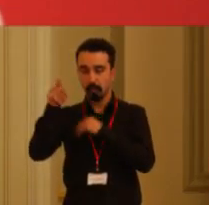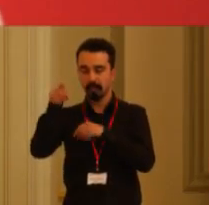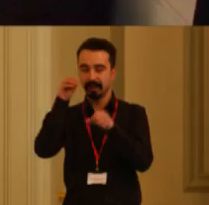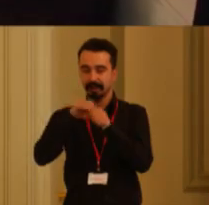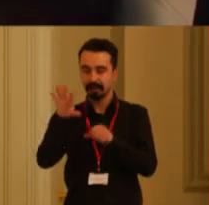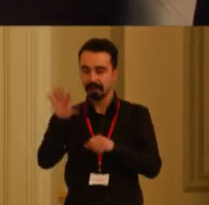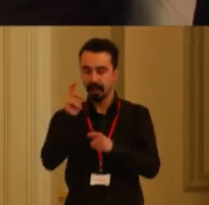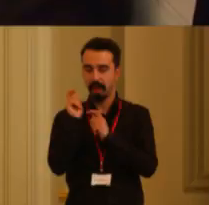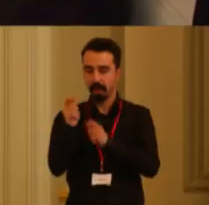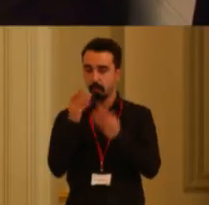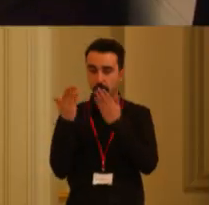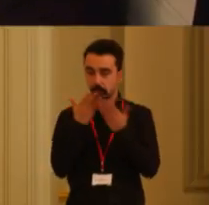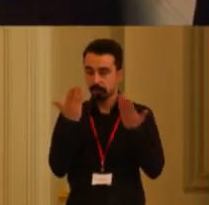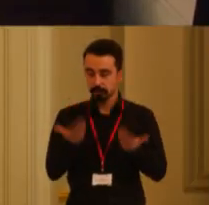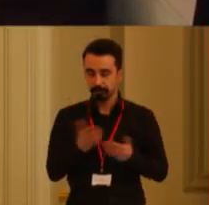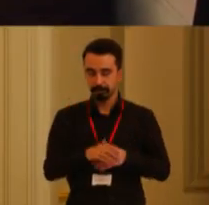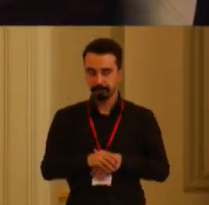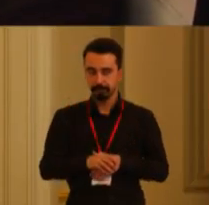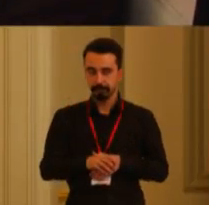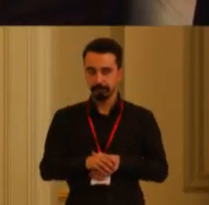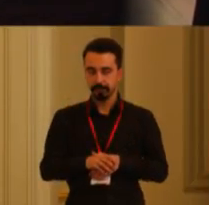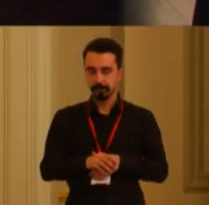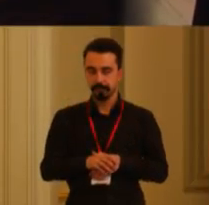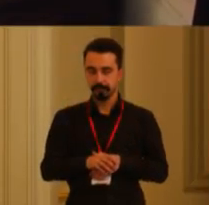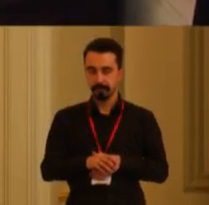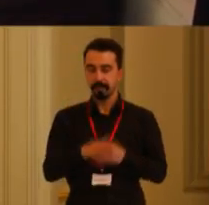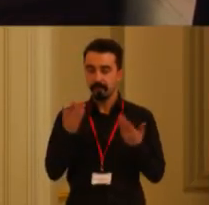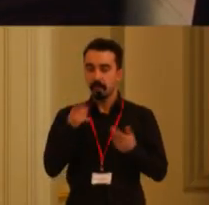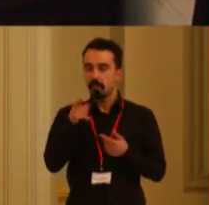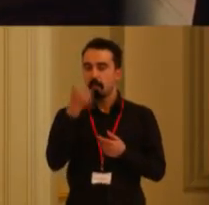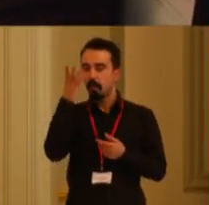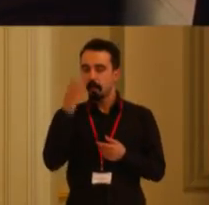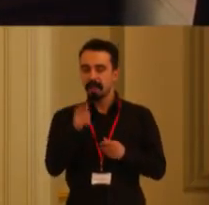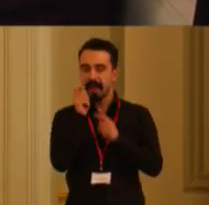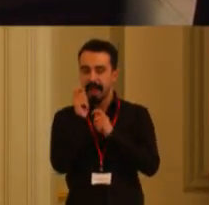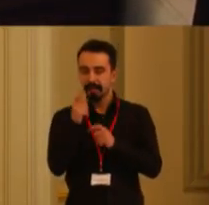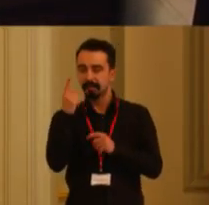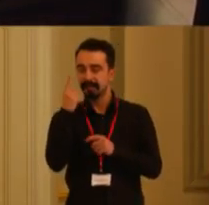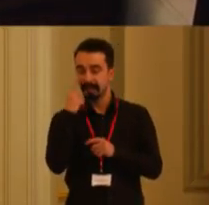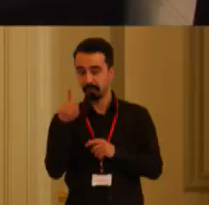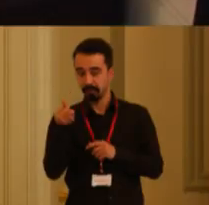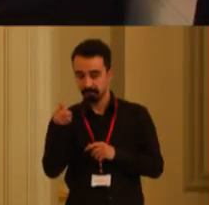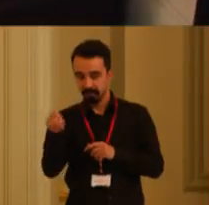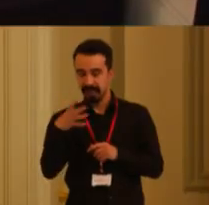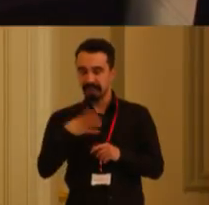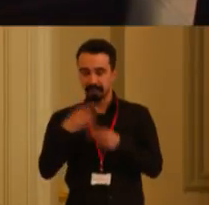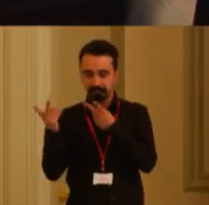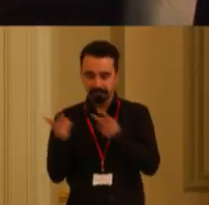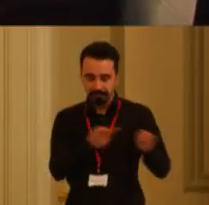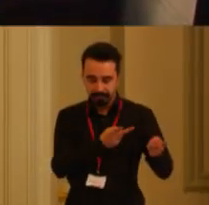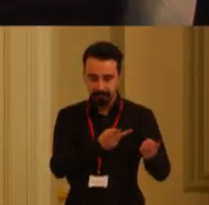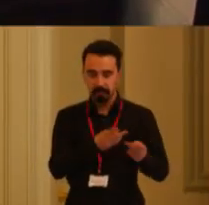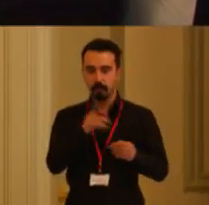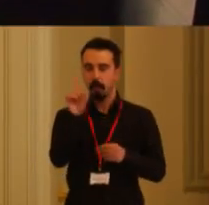affording all the education and the studies. So if young people are going to study for the sake of their families, and